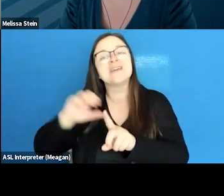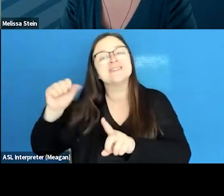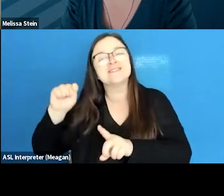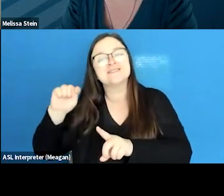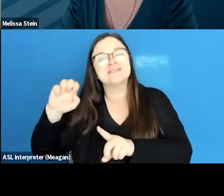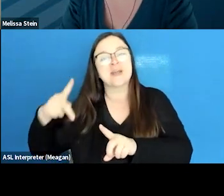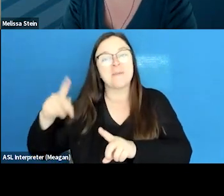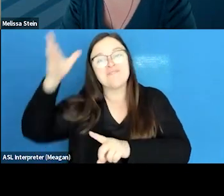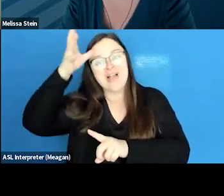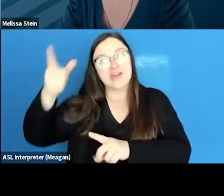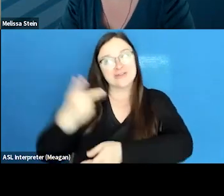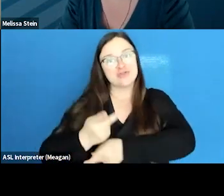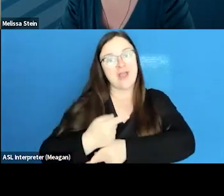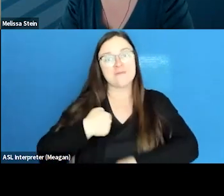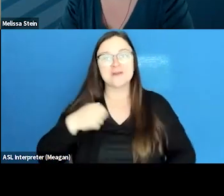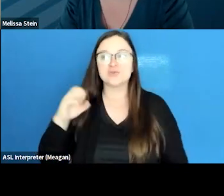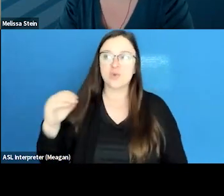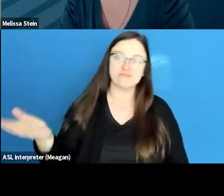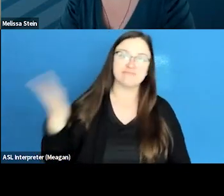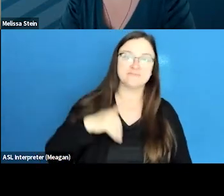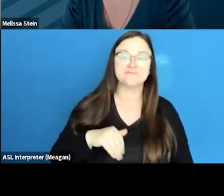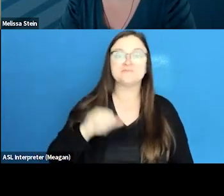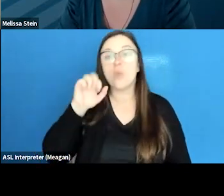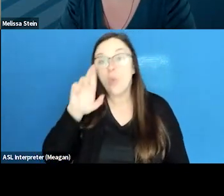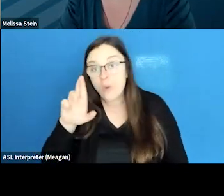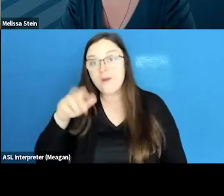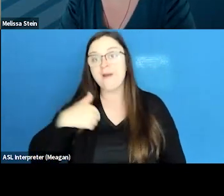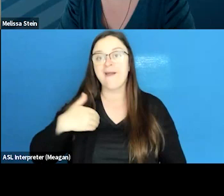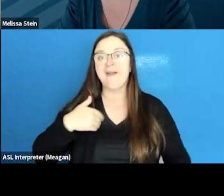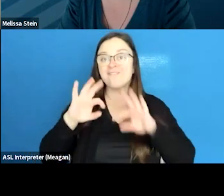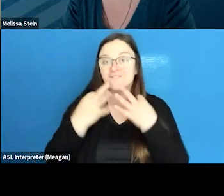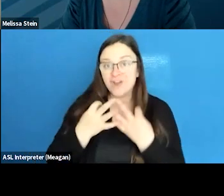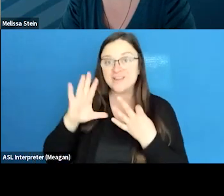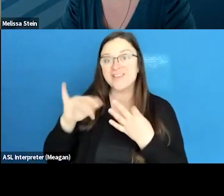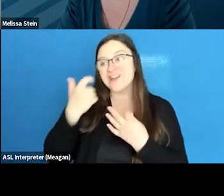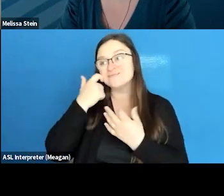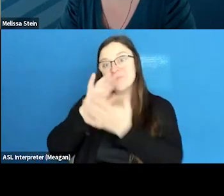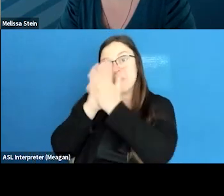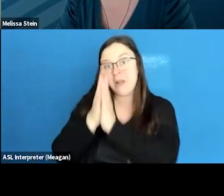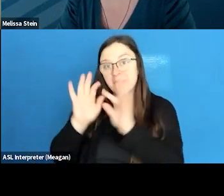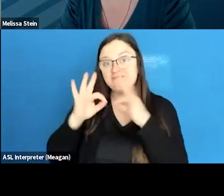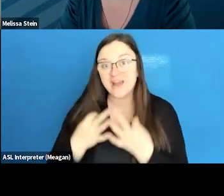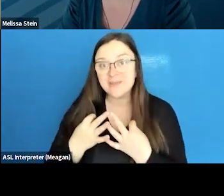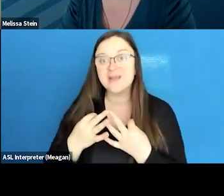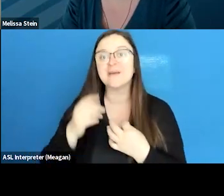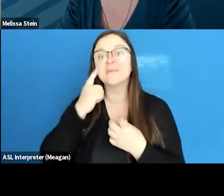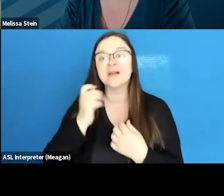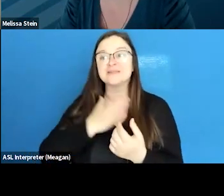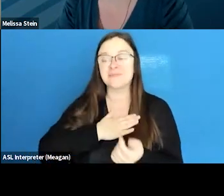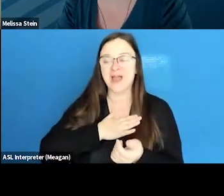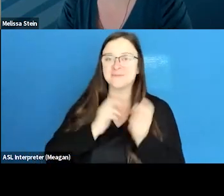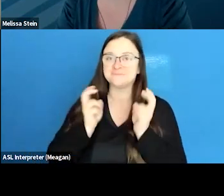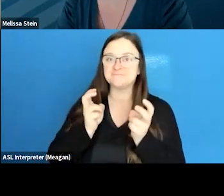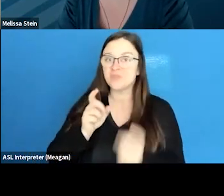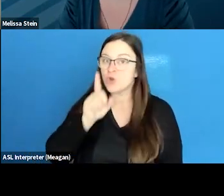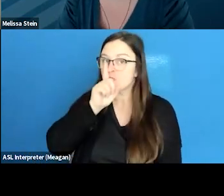take care of me. Or I have friends that have become family because my real